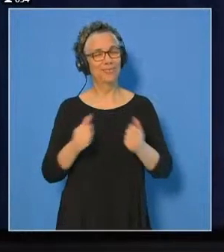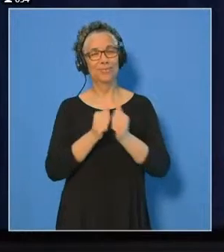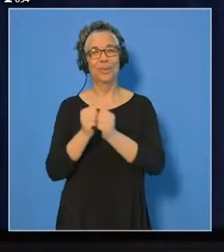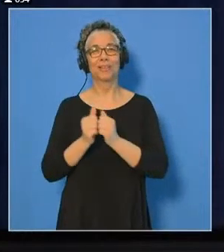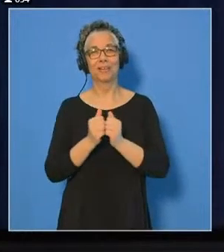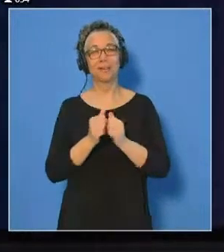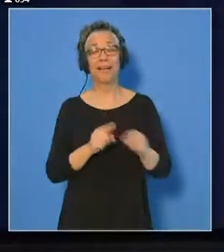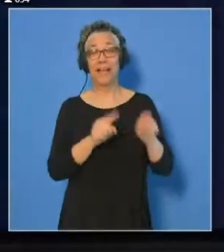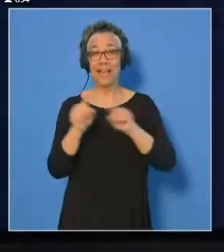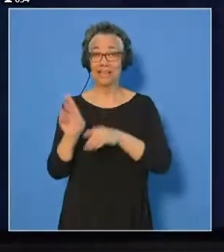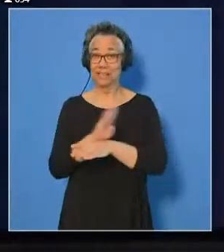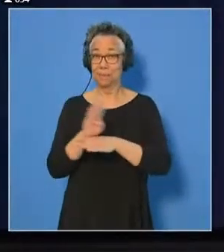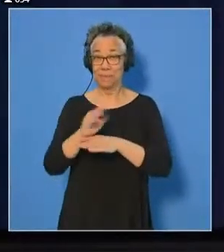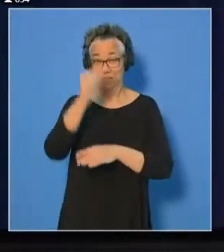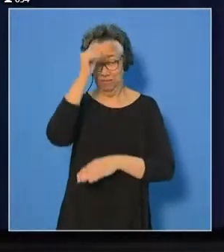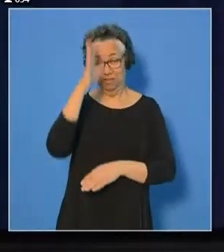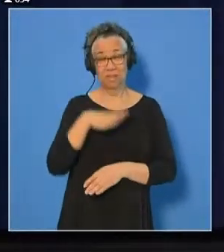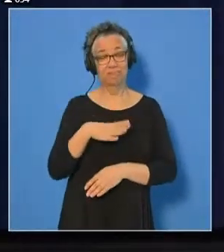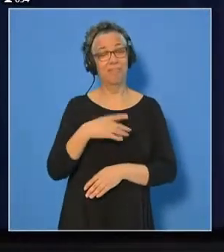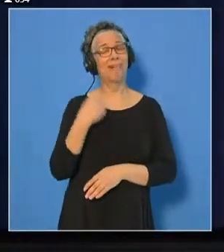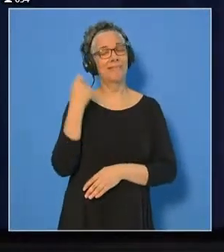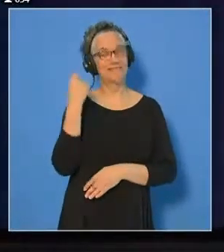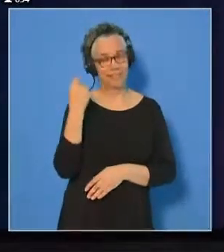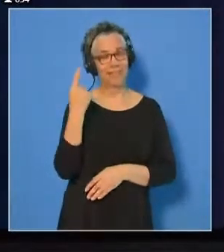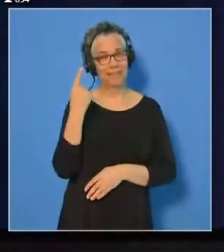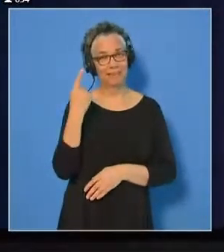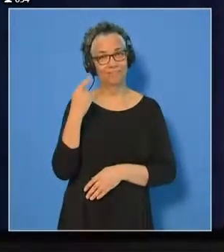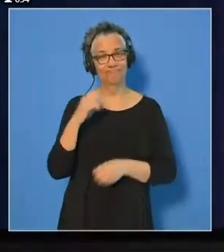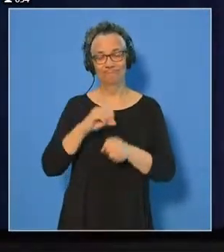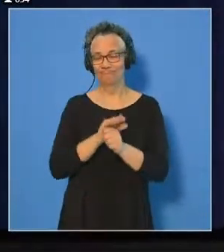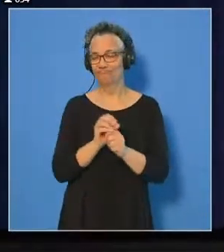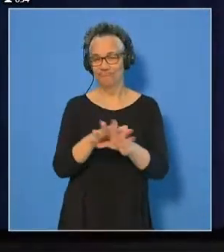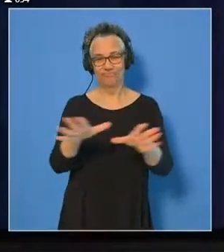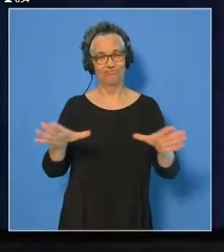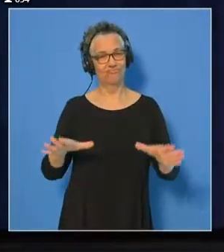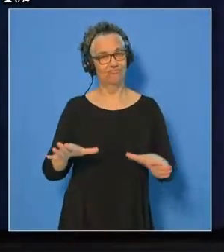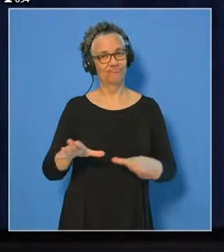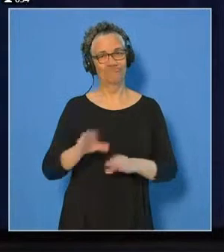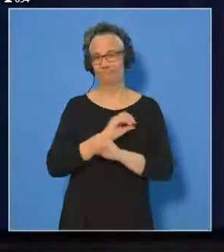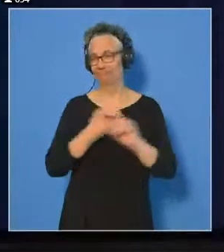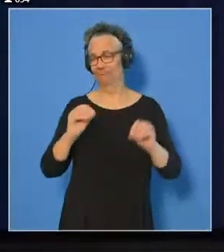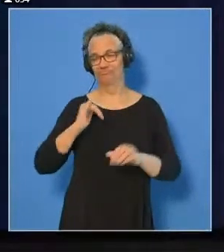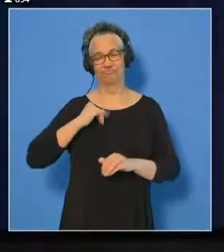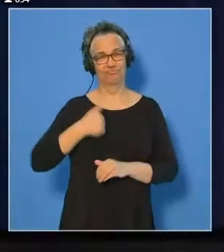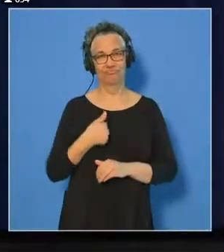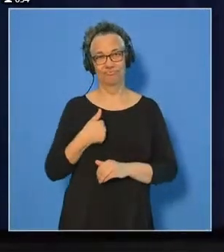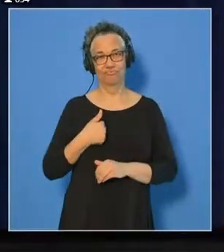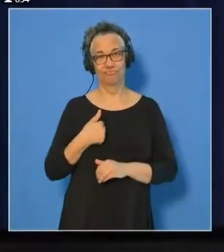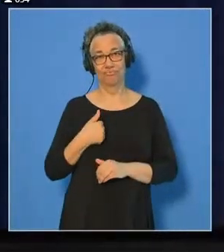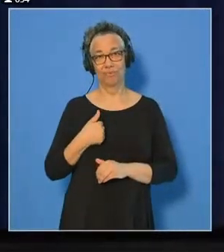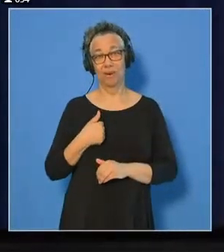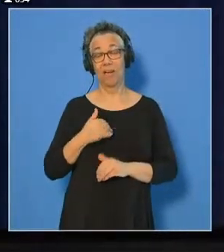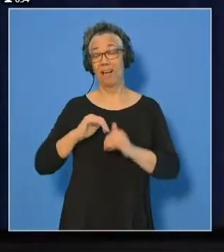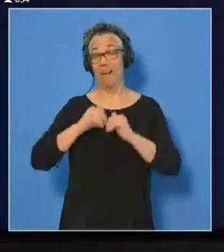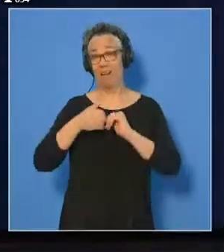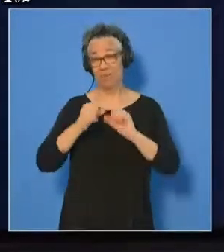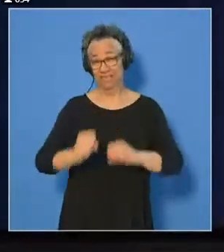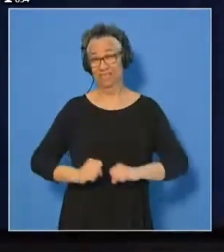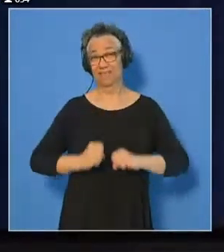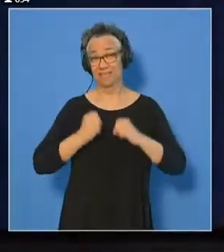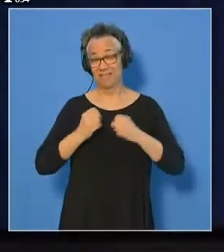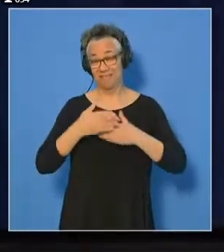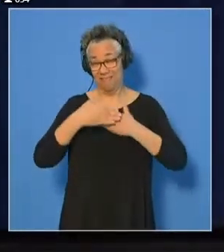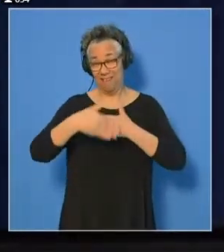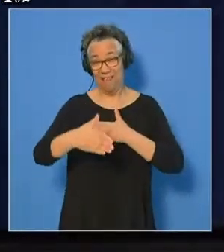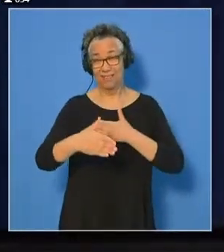entrepreneur, I recognize that COVID-19 is no one's fault, and the way in which we come out on the other side of this pandemic